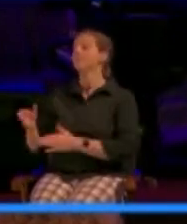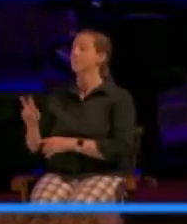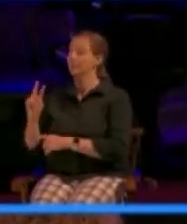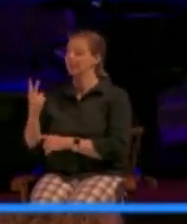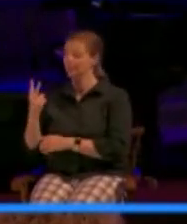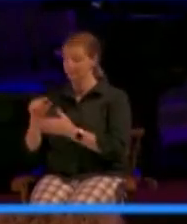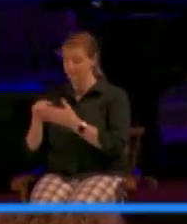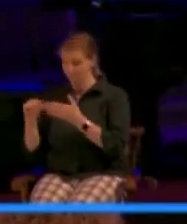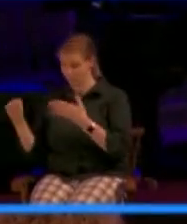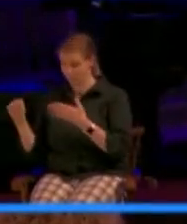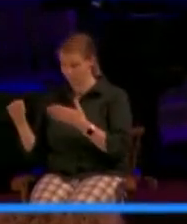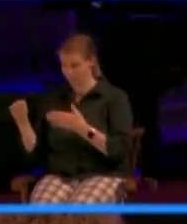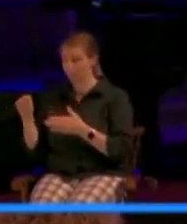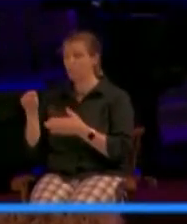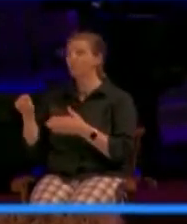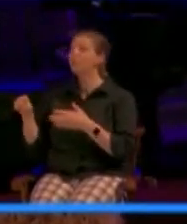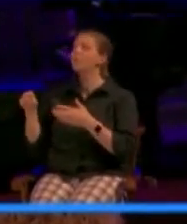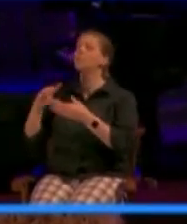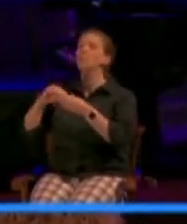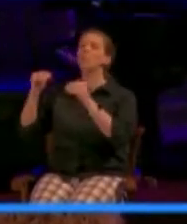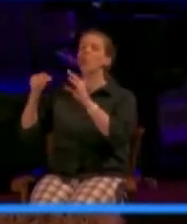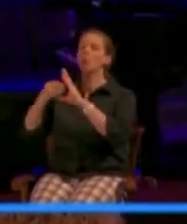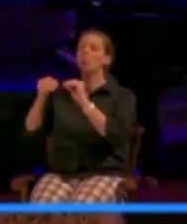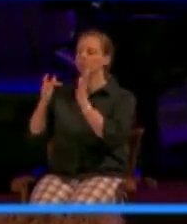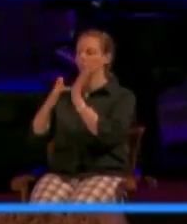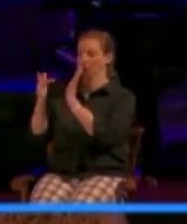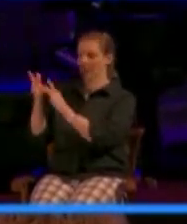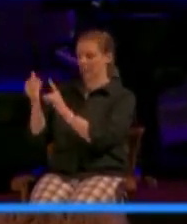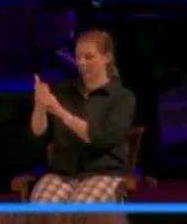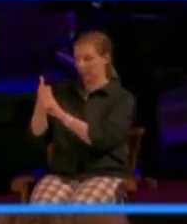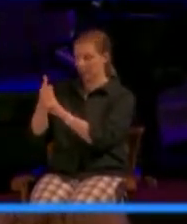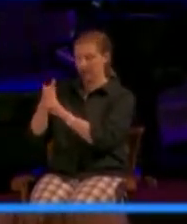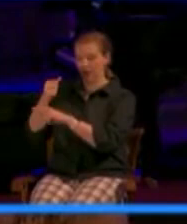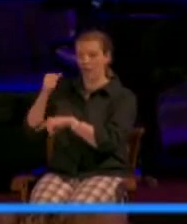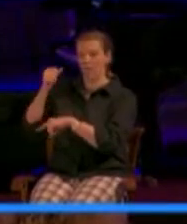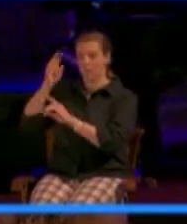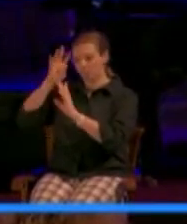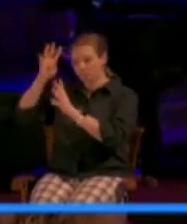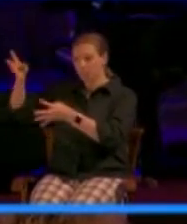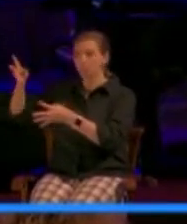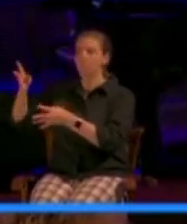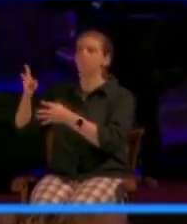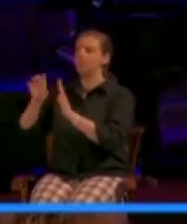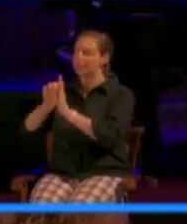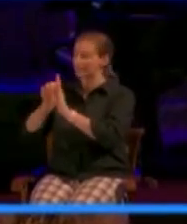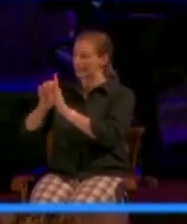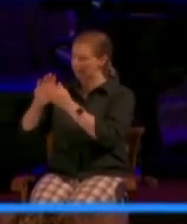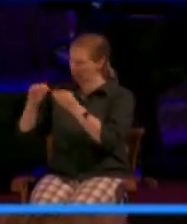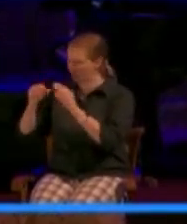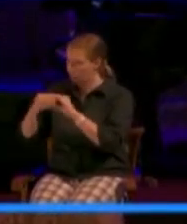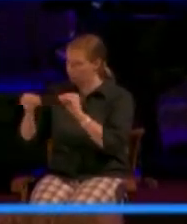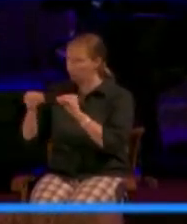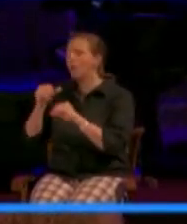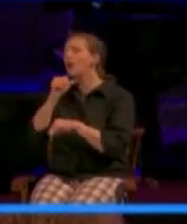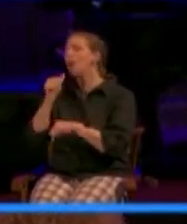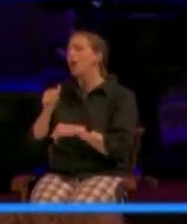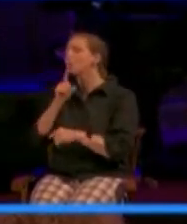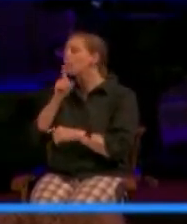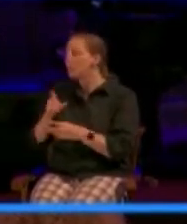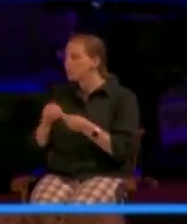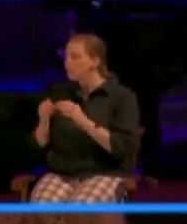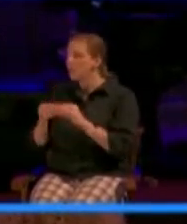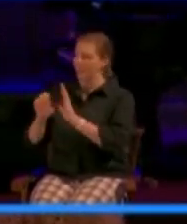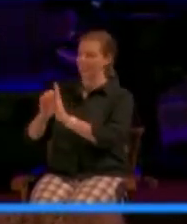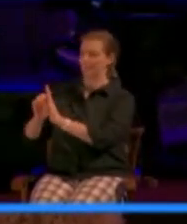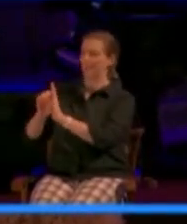parable Jesus made up on the fly. It's not a true story. It's something Jesus told